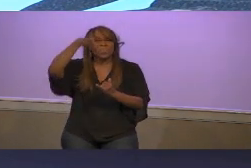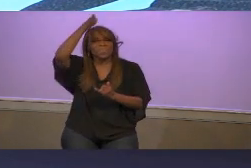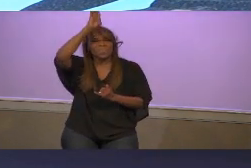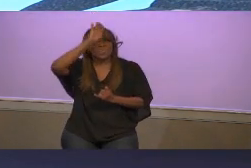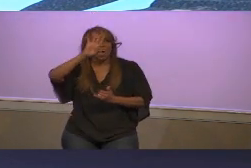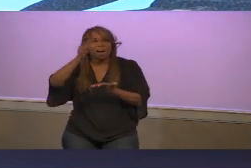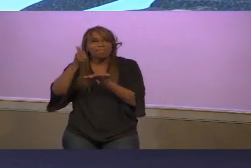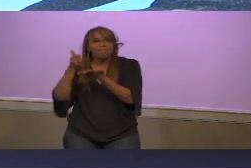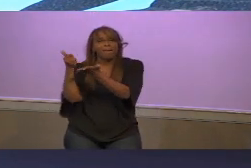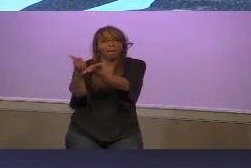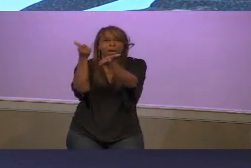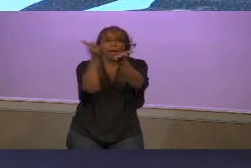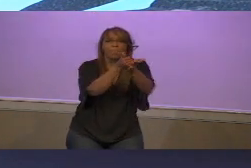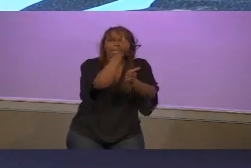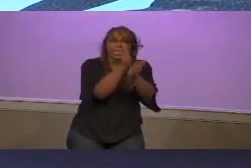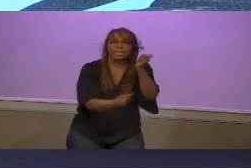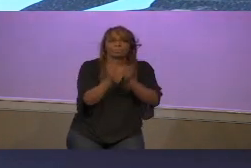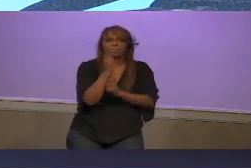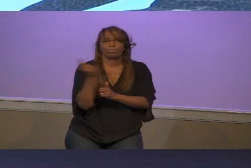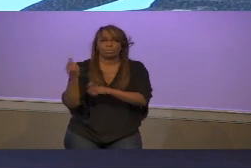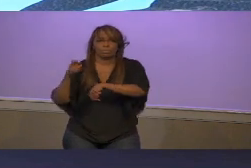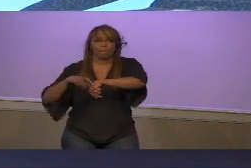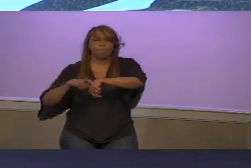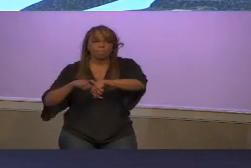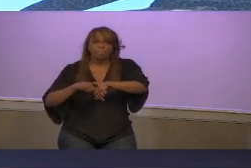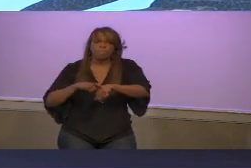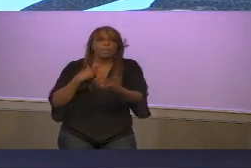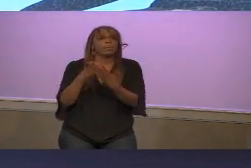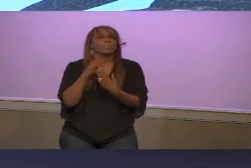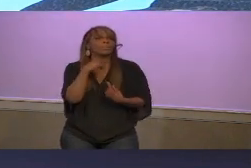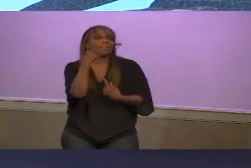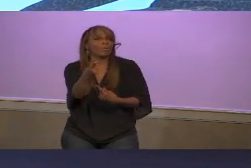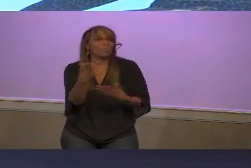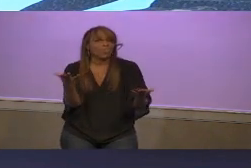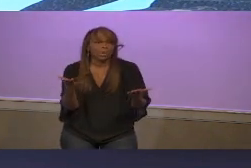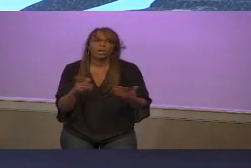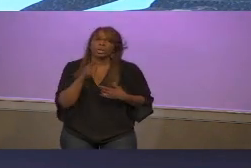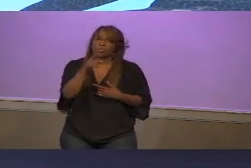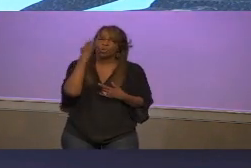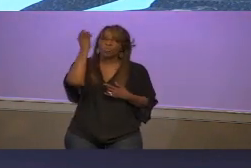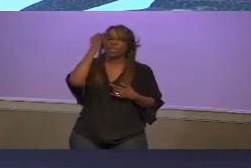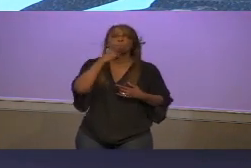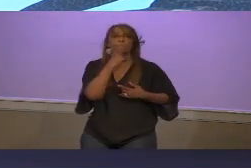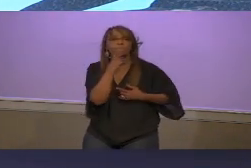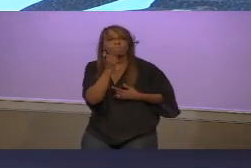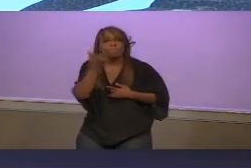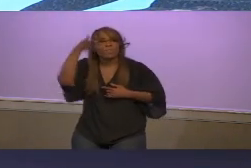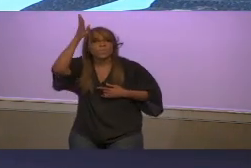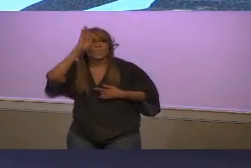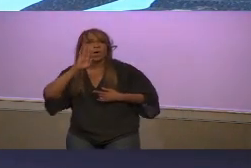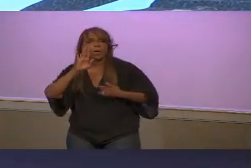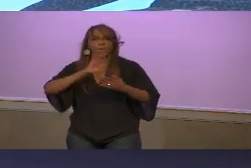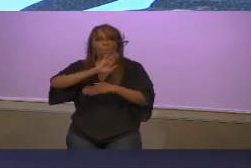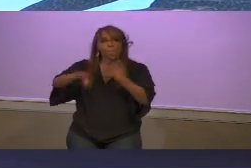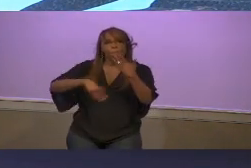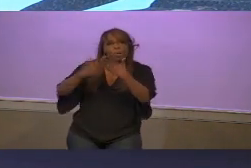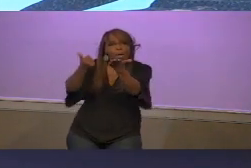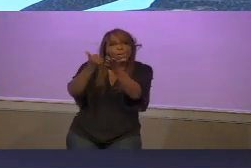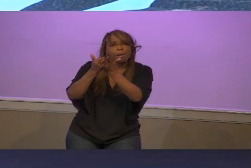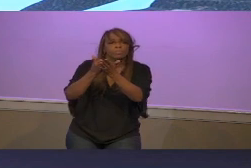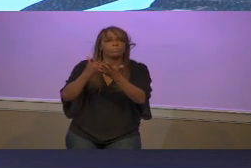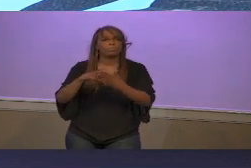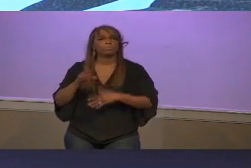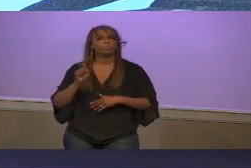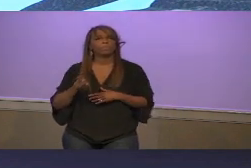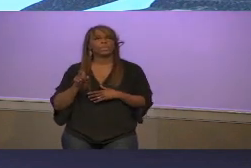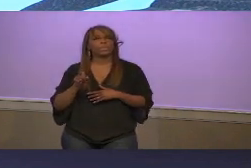out each and every time. Oh, yeah, friend, I'm telling you today that when you think about this God and our ultimate help, we need